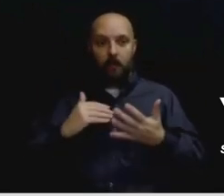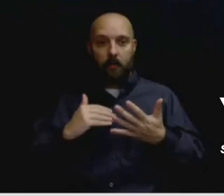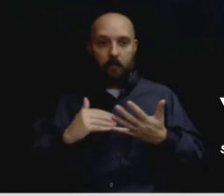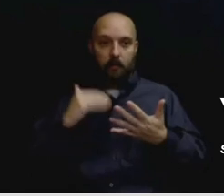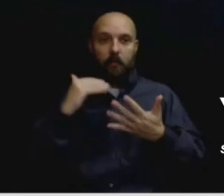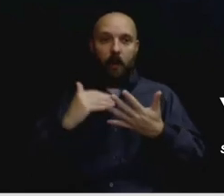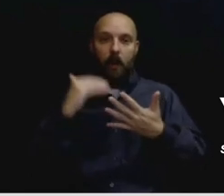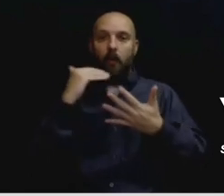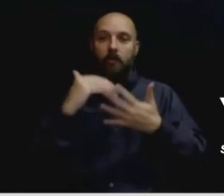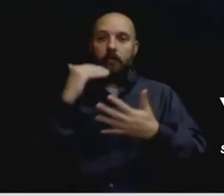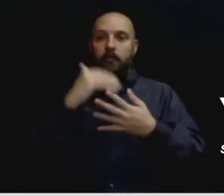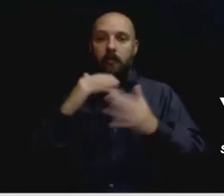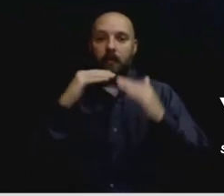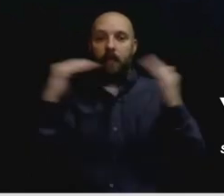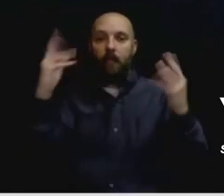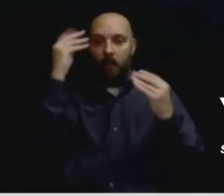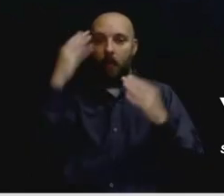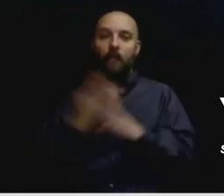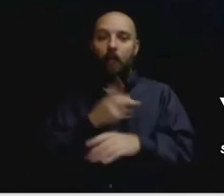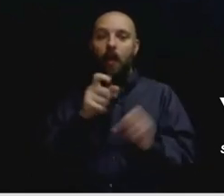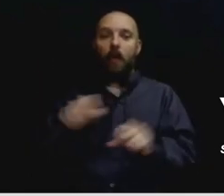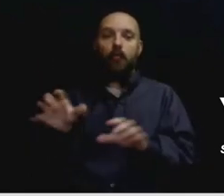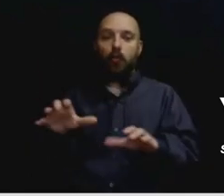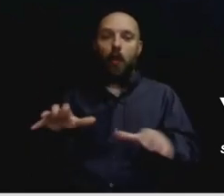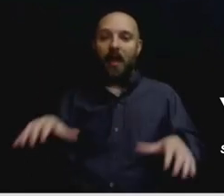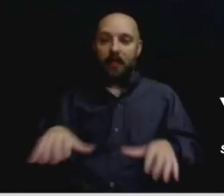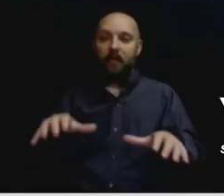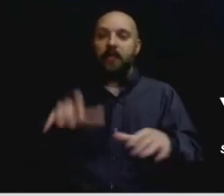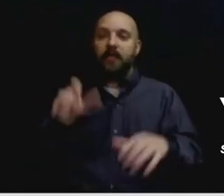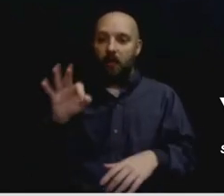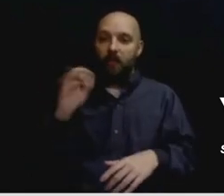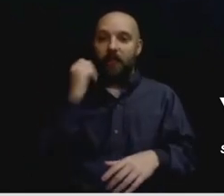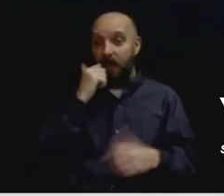level thinking, before you're able to do activities of daily living,